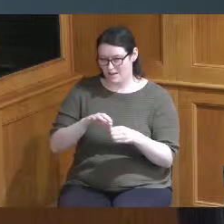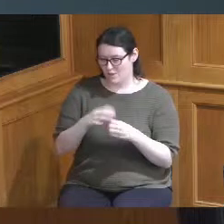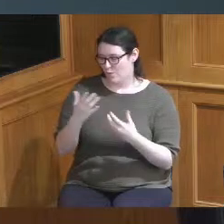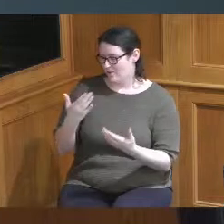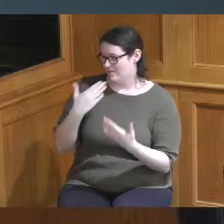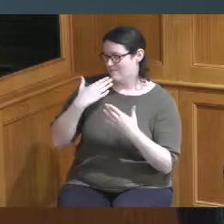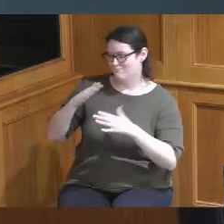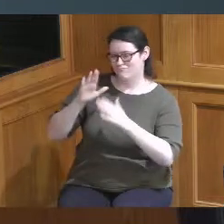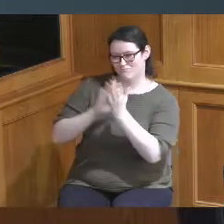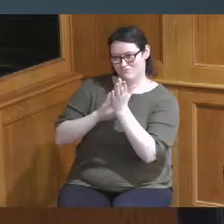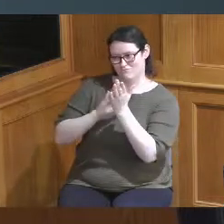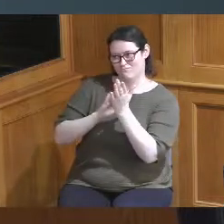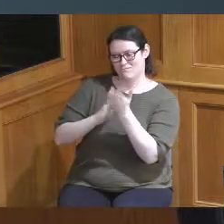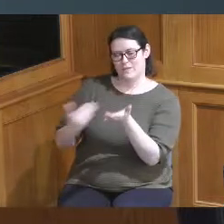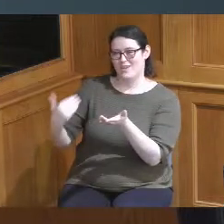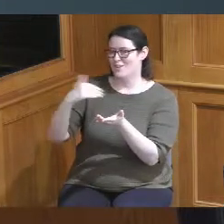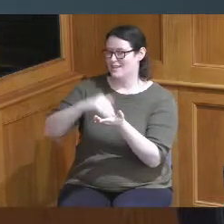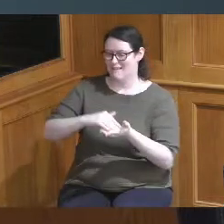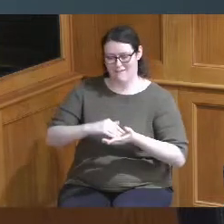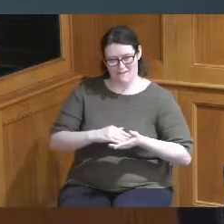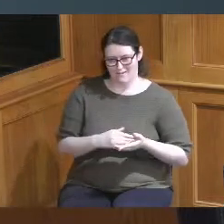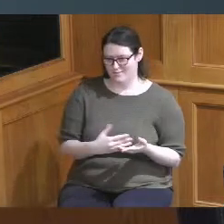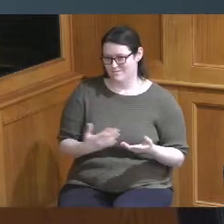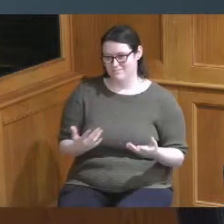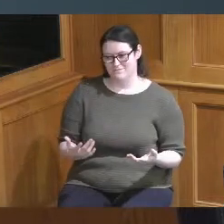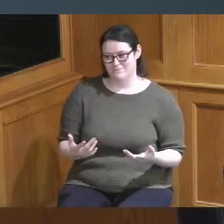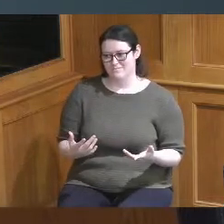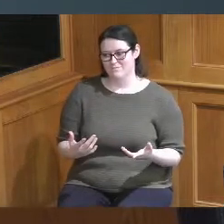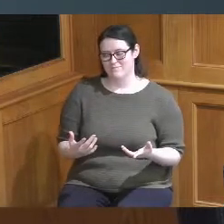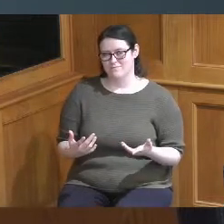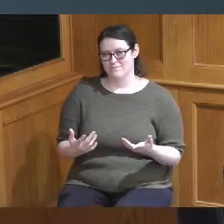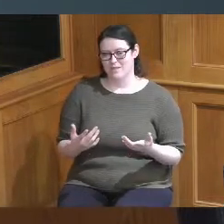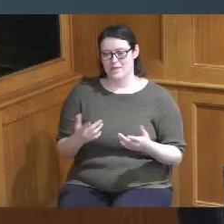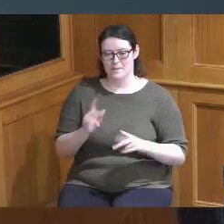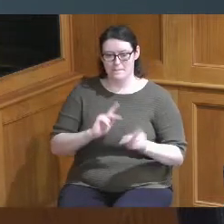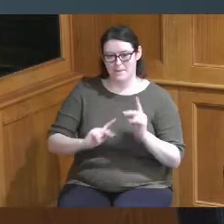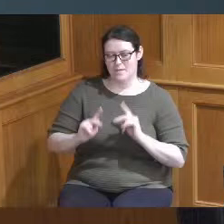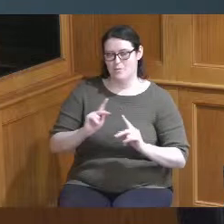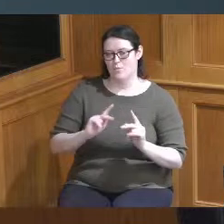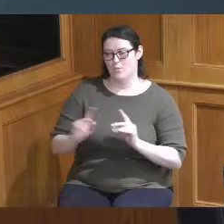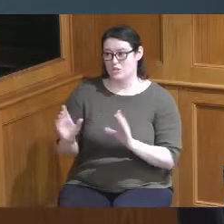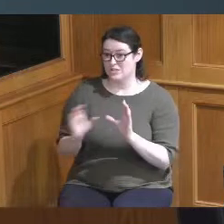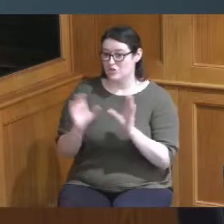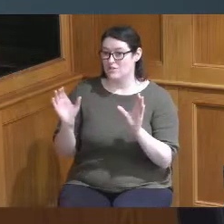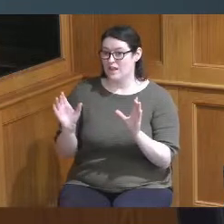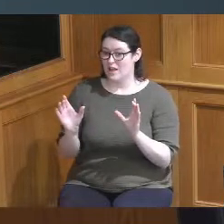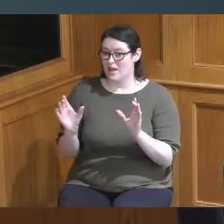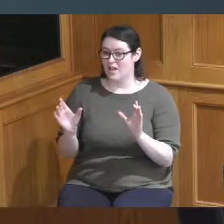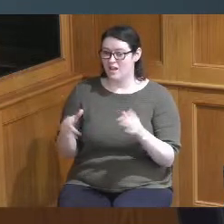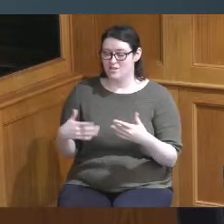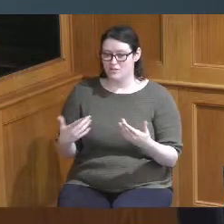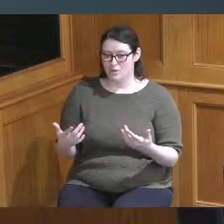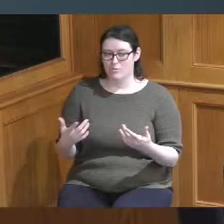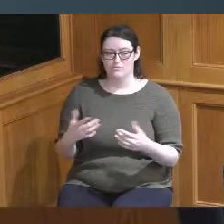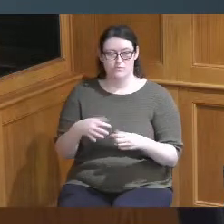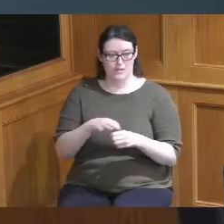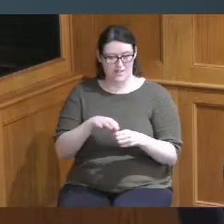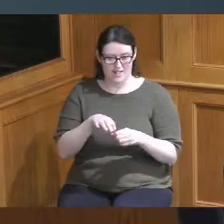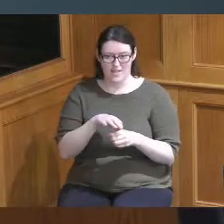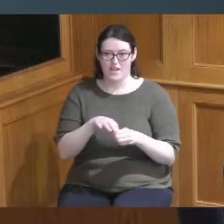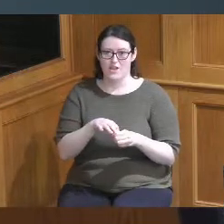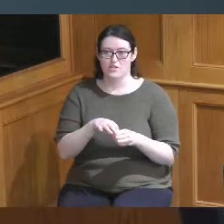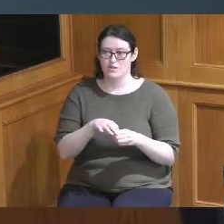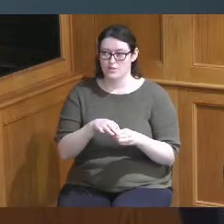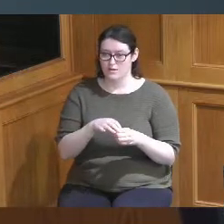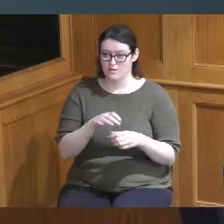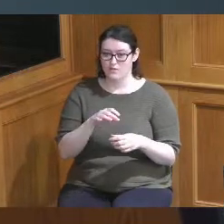a big shout out again. The votes were certified, so that our election votes